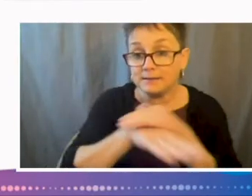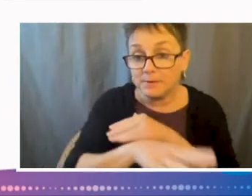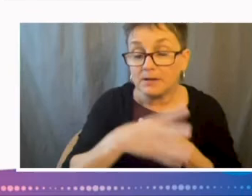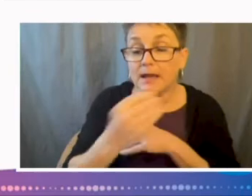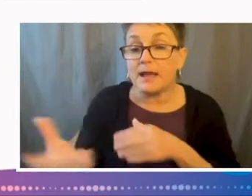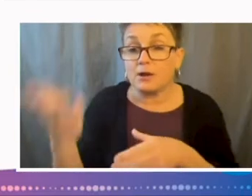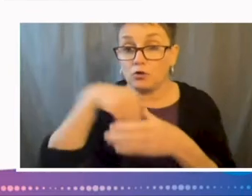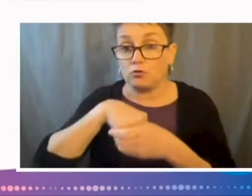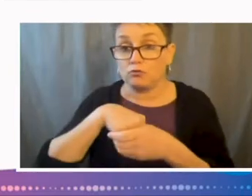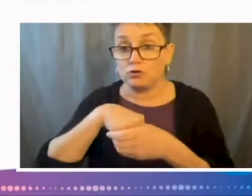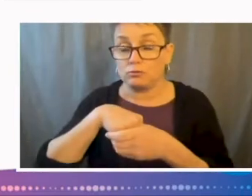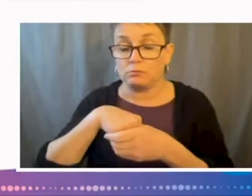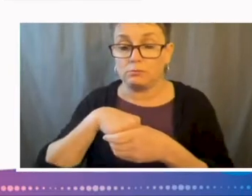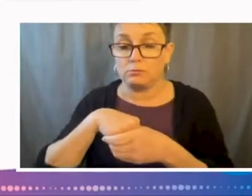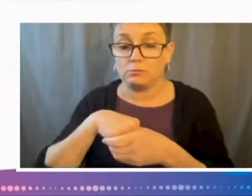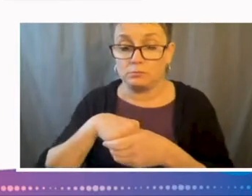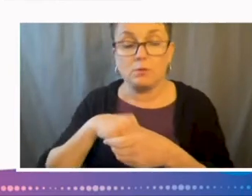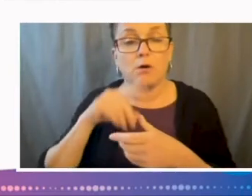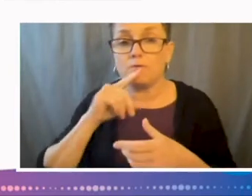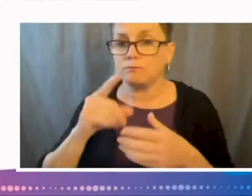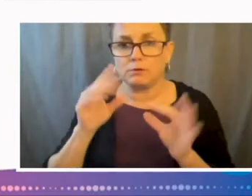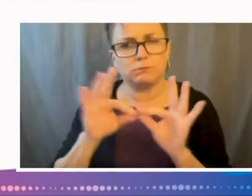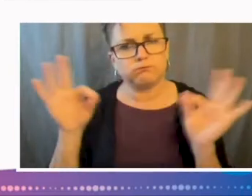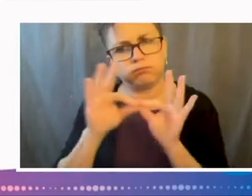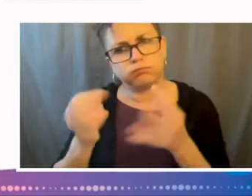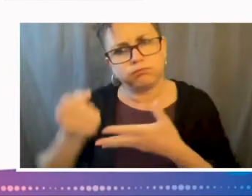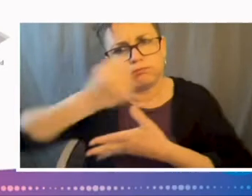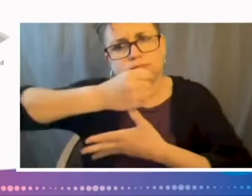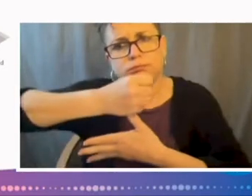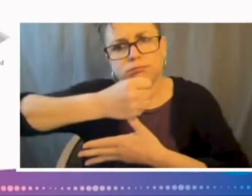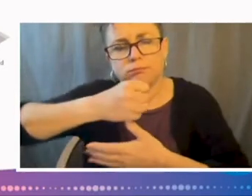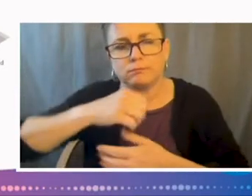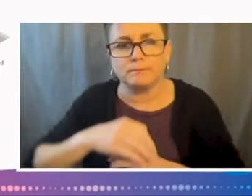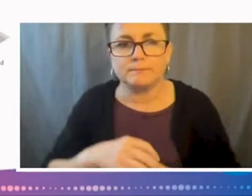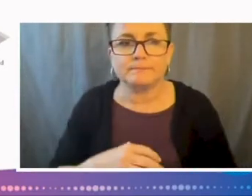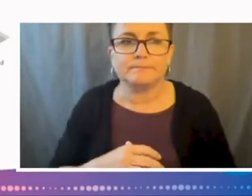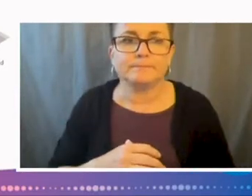are the highest we can make them.